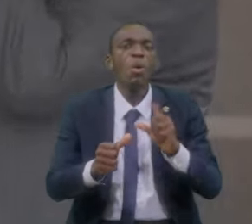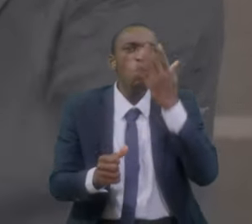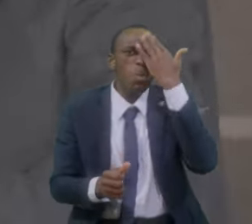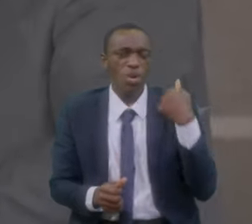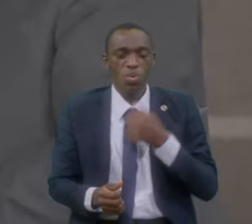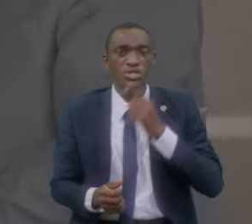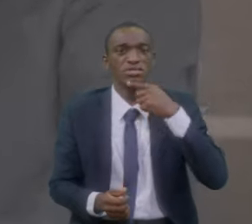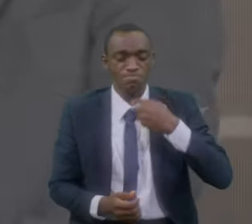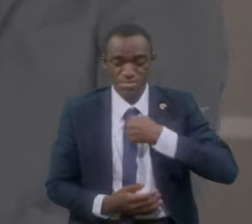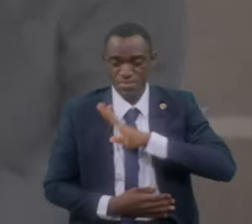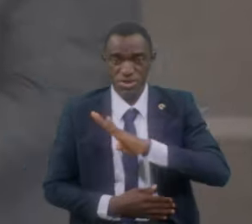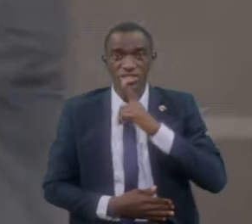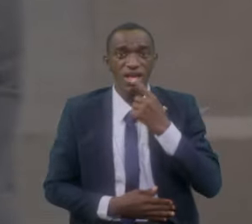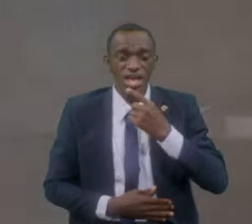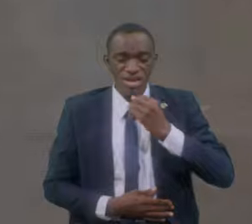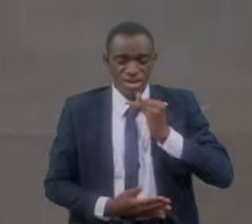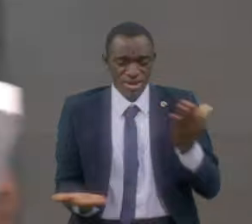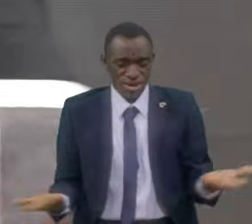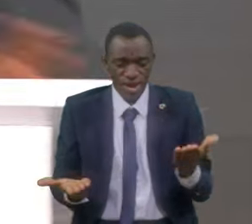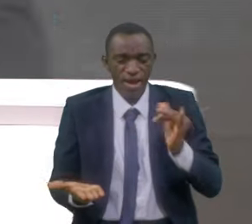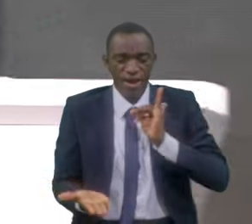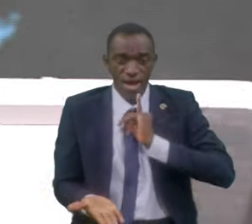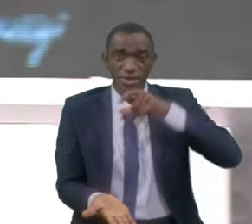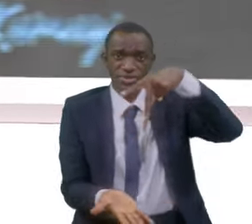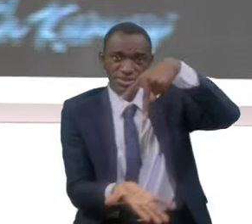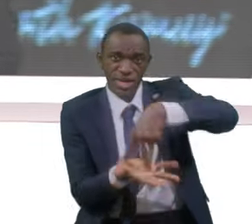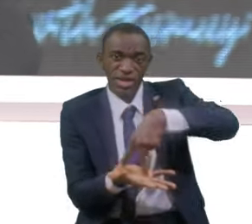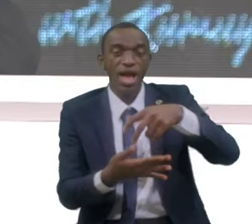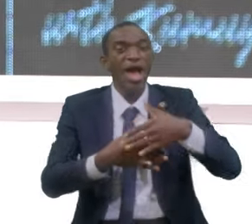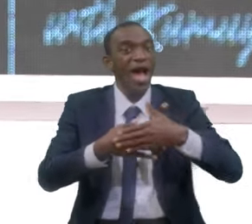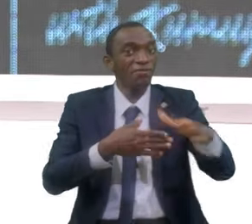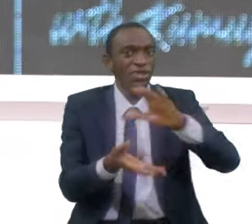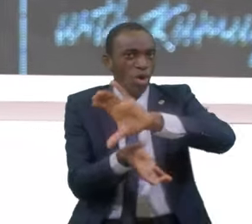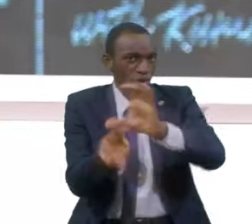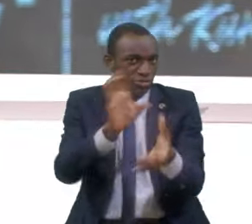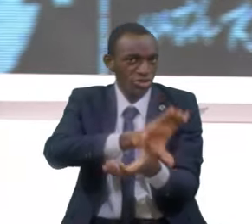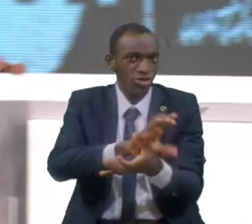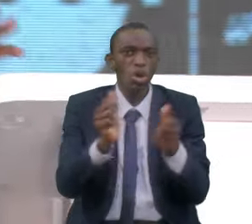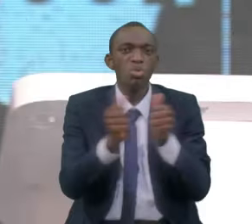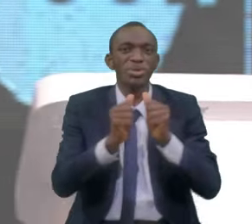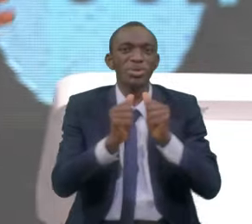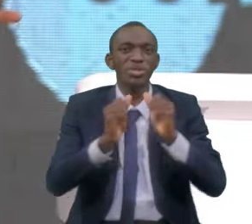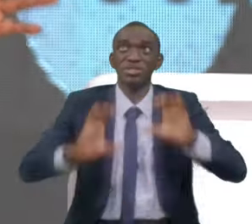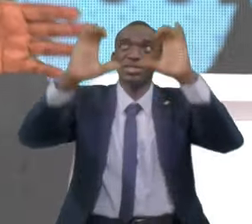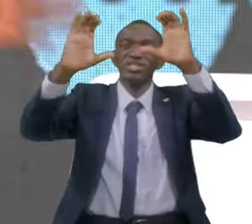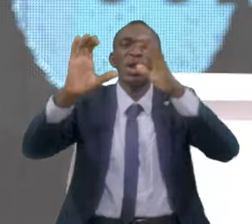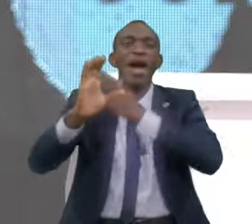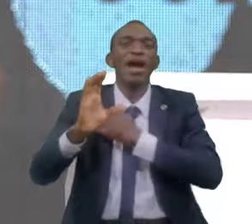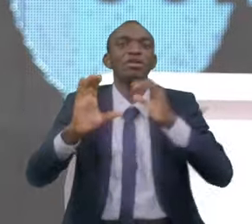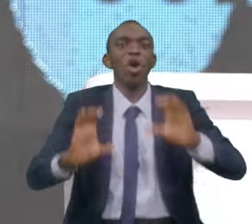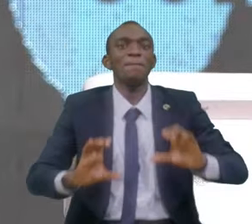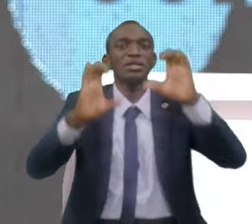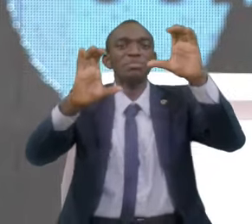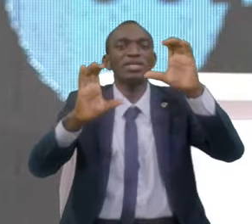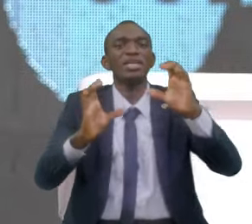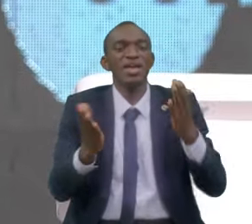I stand? After conversion, with consecration, with commitment, here